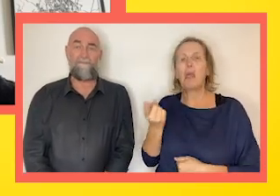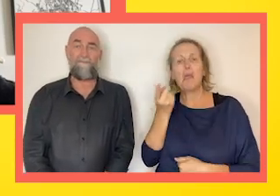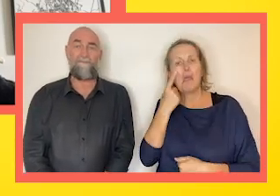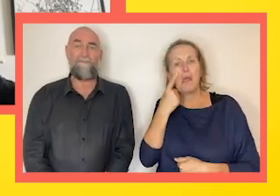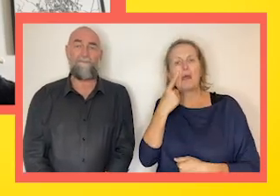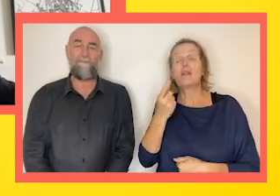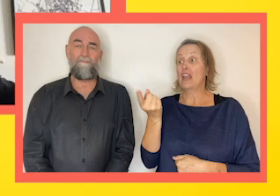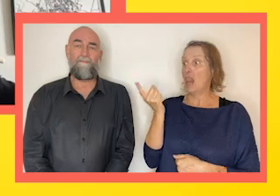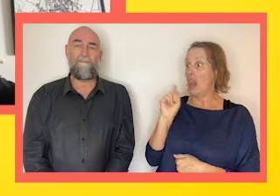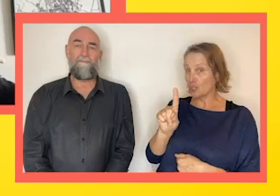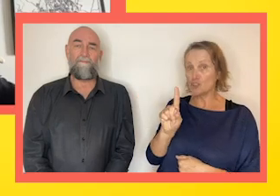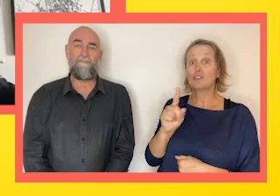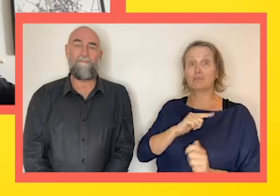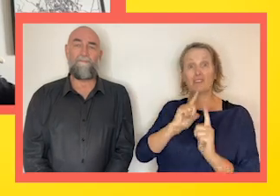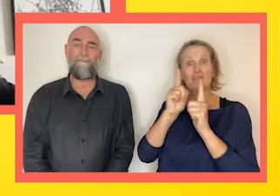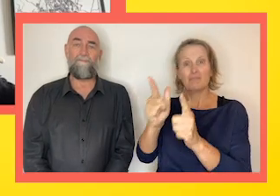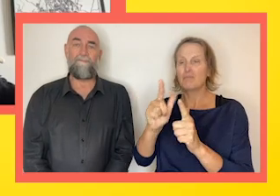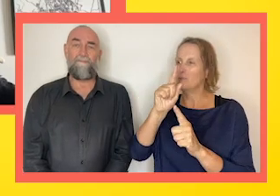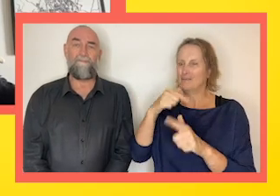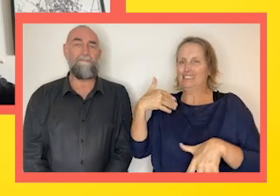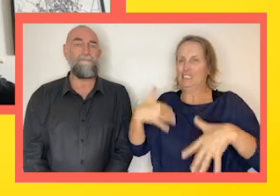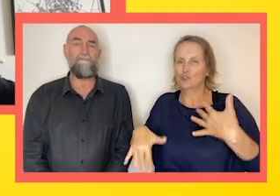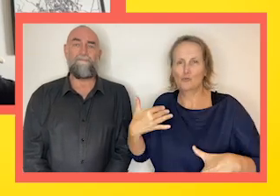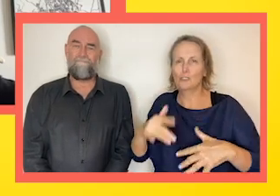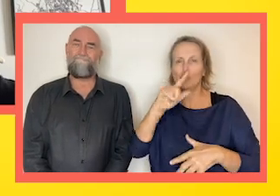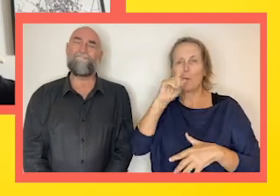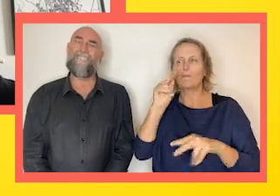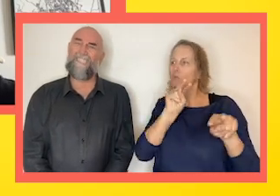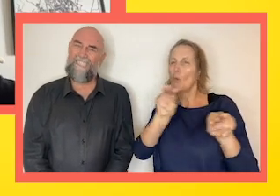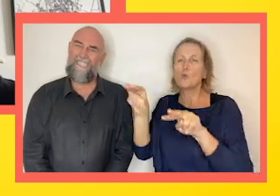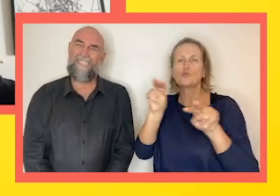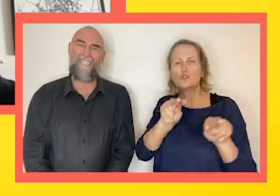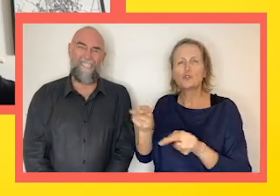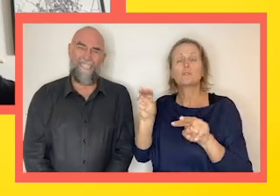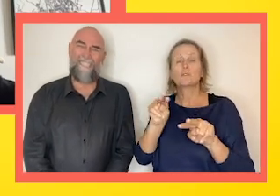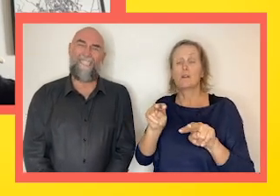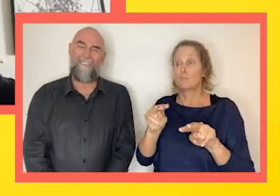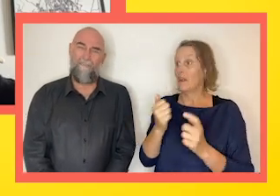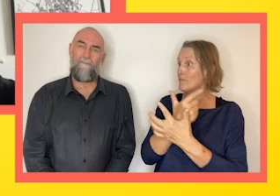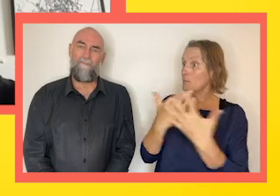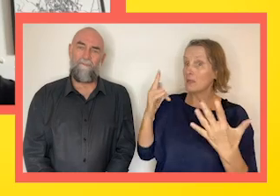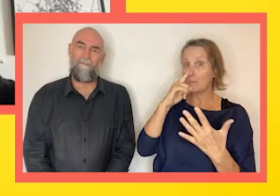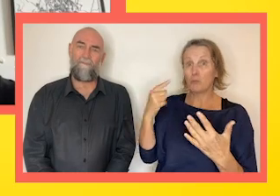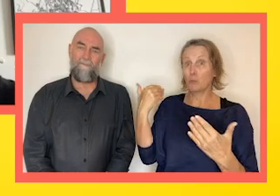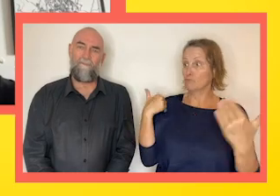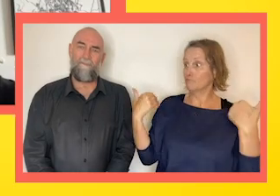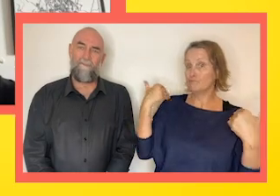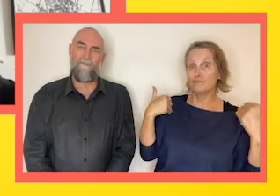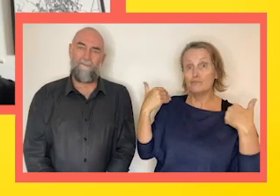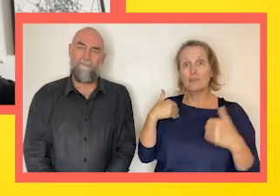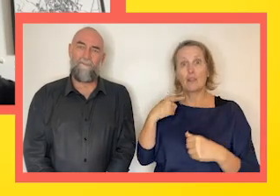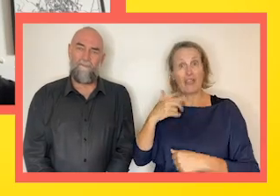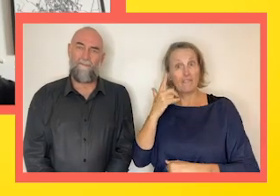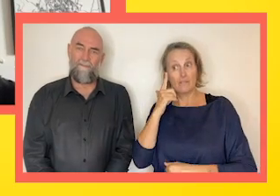there for the ride. And last year I went and I was injured, so I couldn't compete, but really knowledgeable crowd. I get a lot of people stopping me along the way that have watched